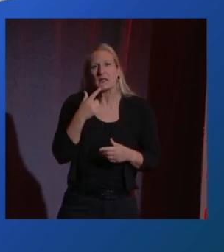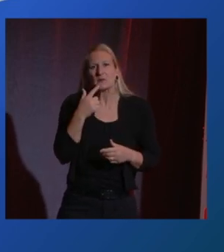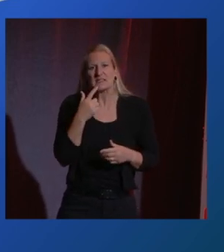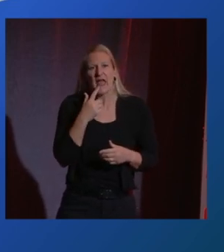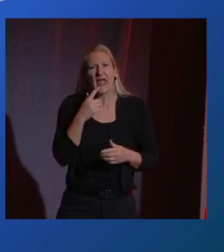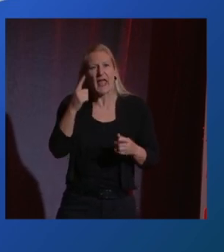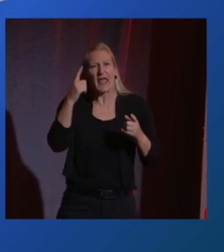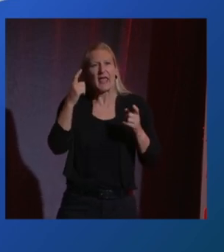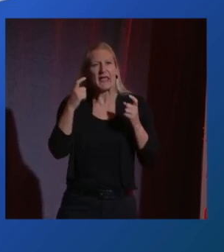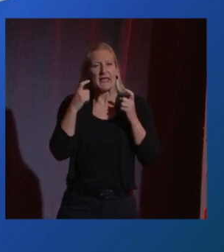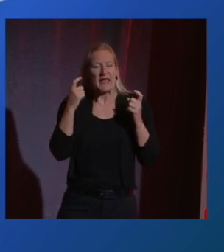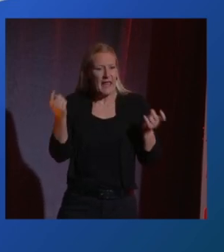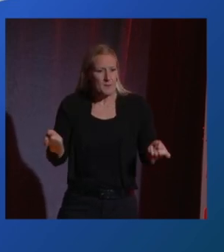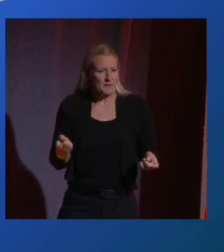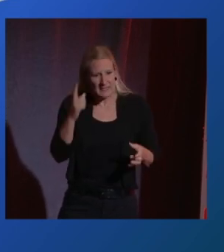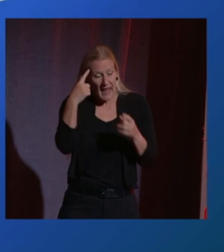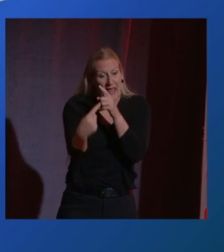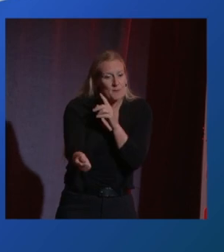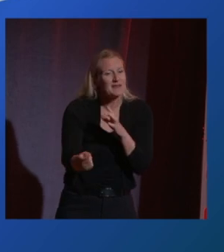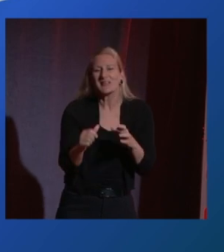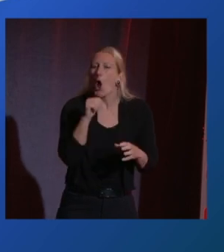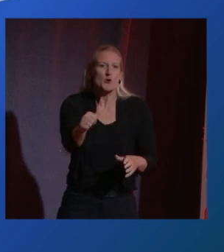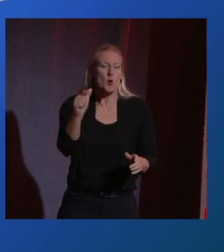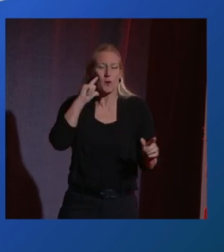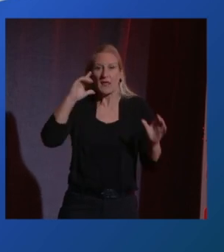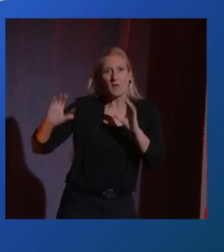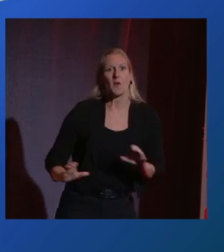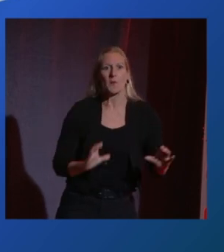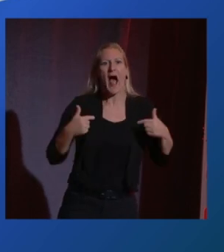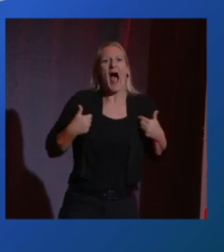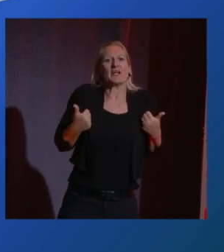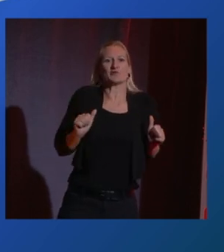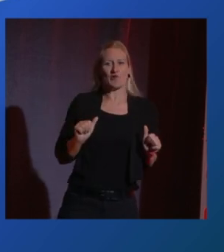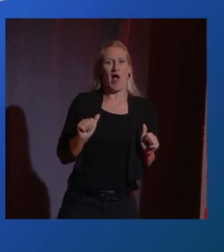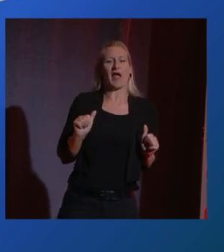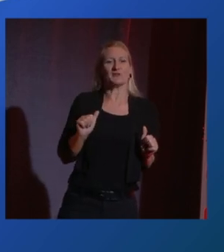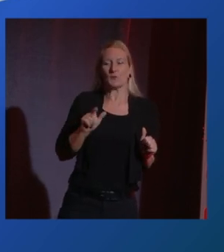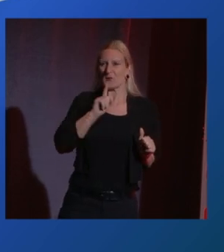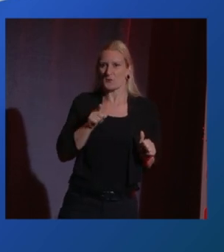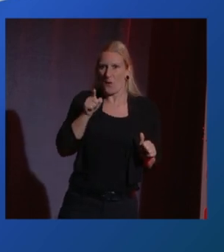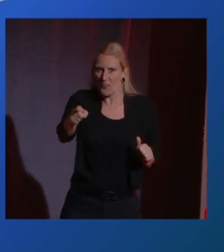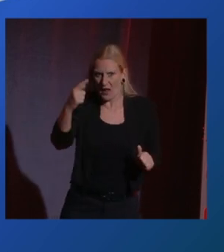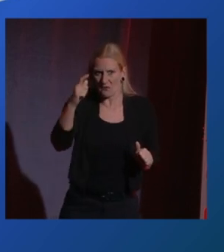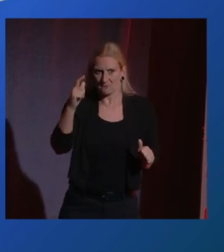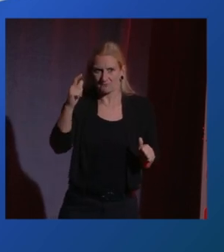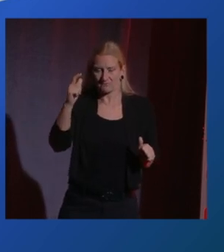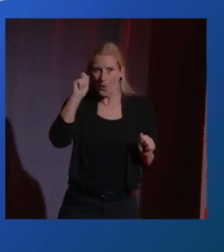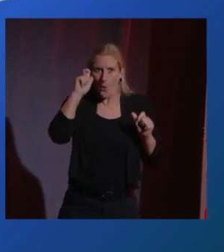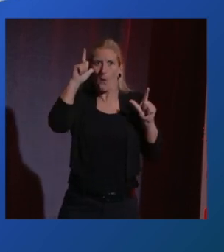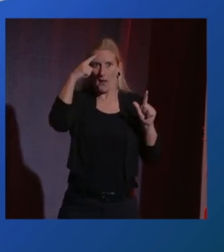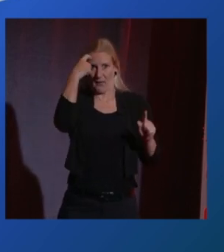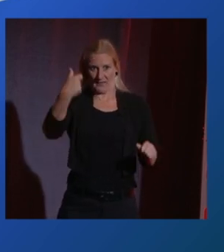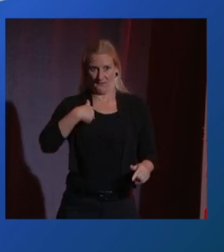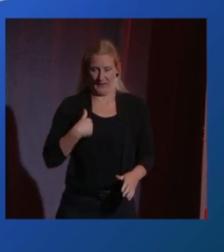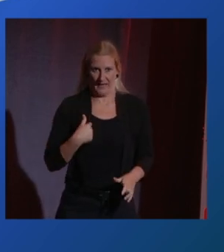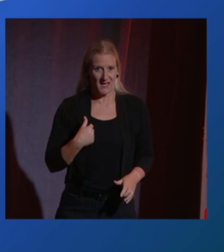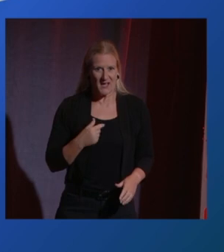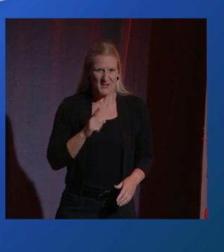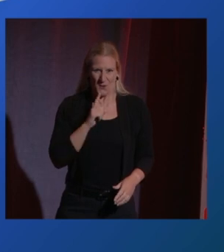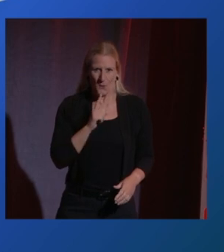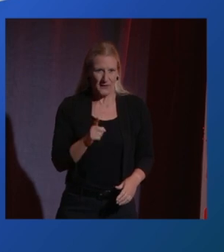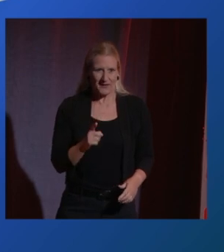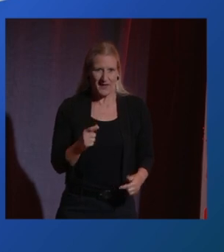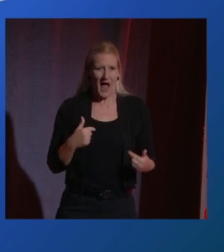me awake at night I try to keep them awake I like so I it's a truthful statement I don't typically have adversaries or enemies keep